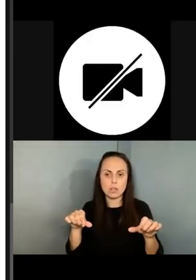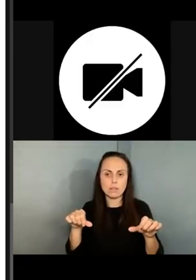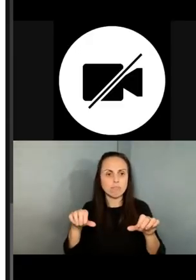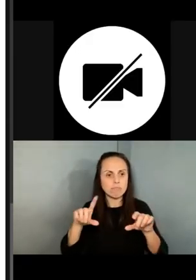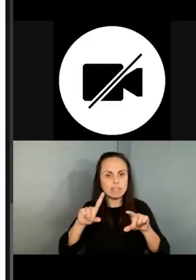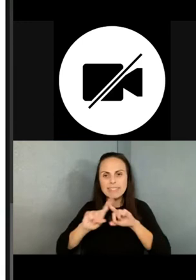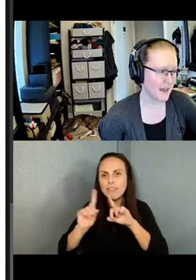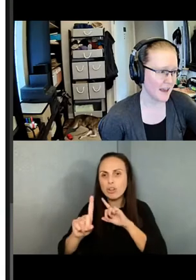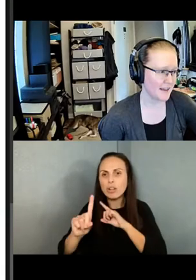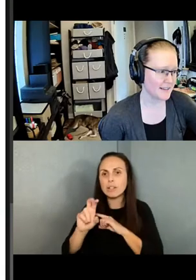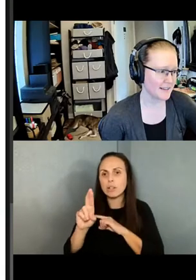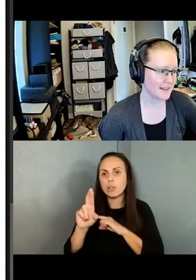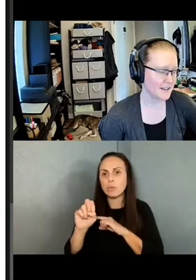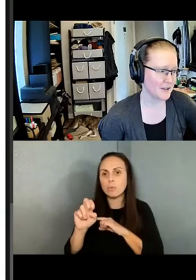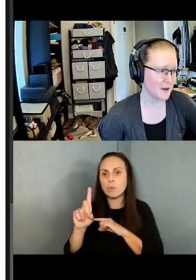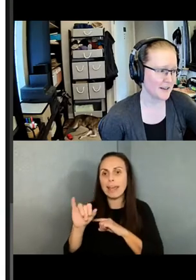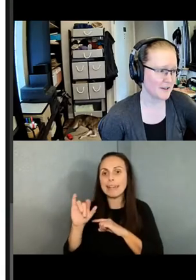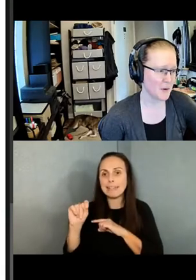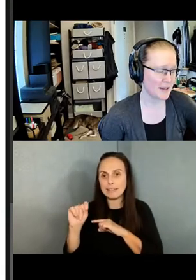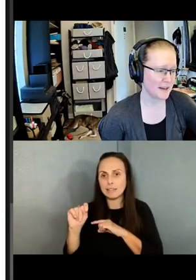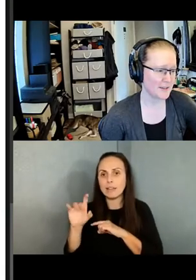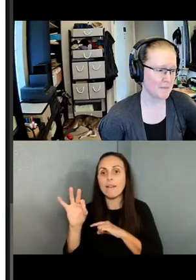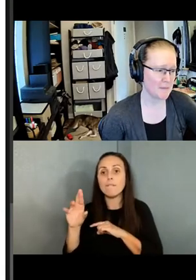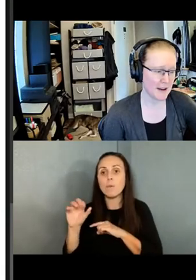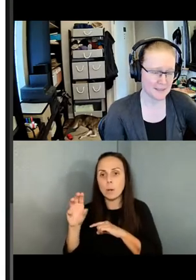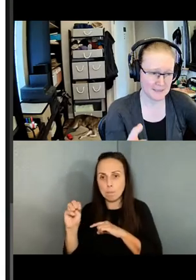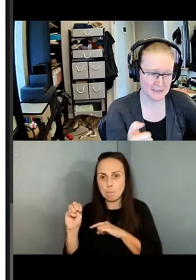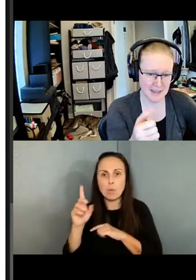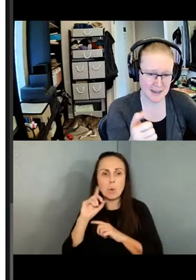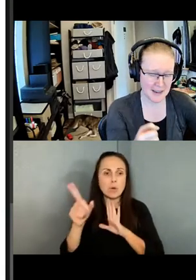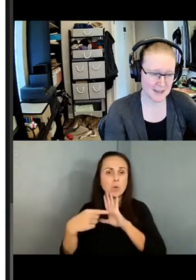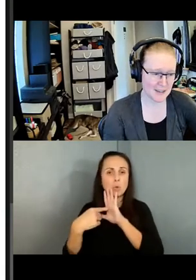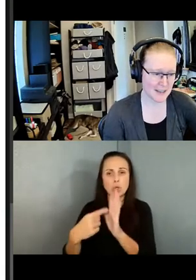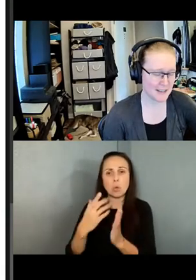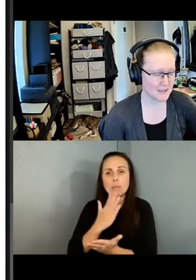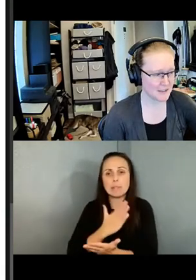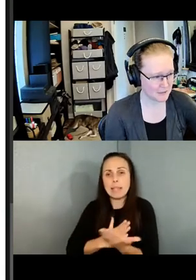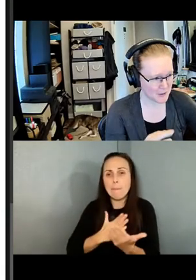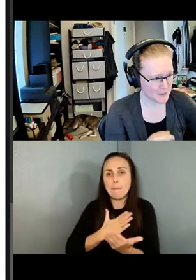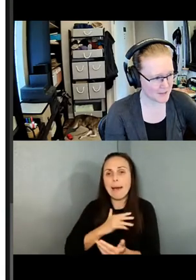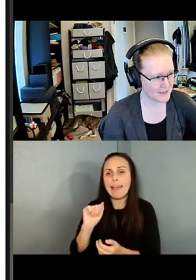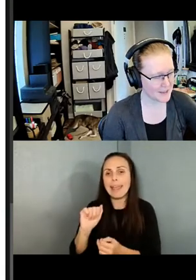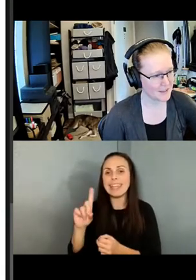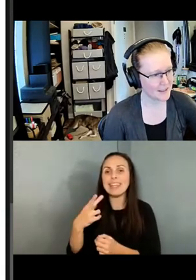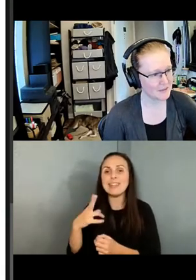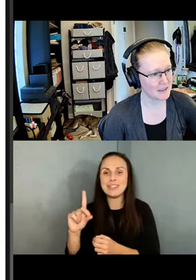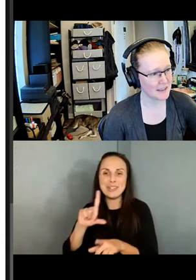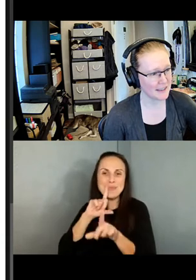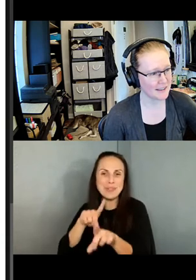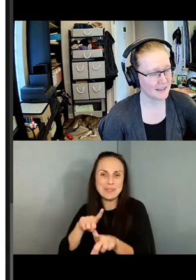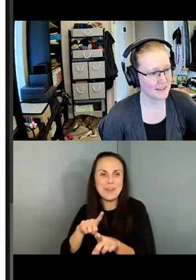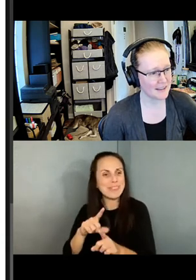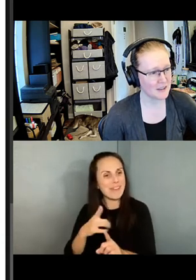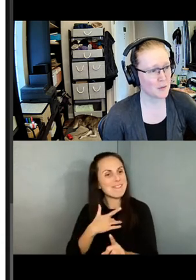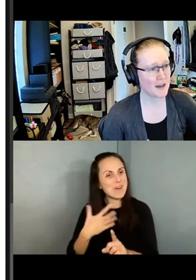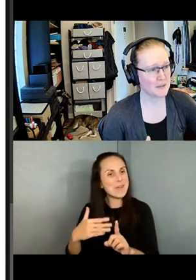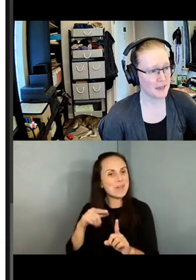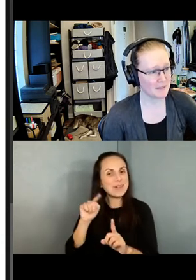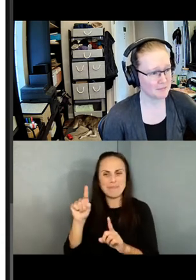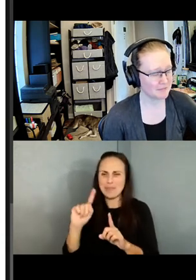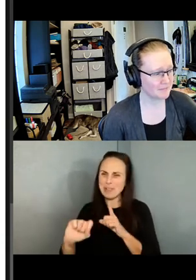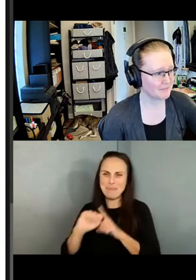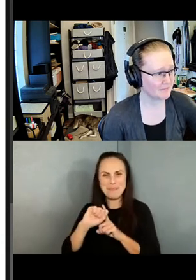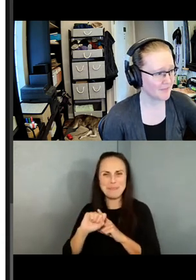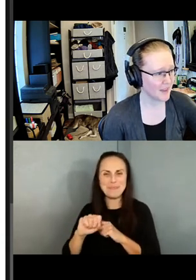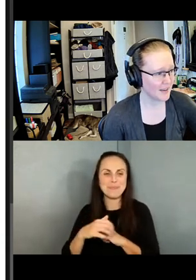different Reddit forums. And I just wanted to point out some of my ADHD, the responses here that really twigged me.